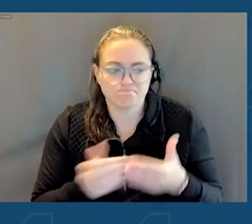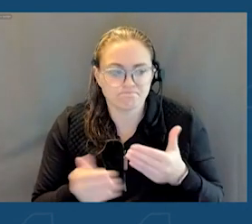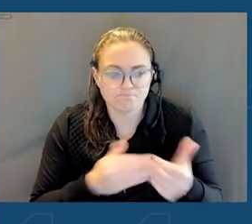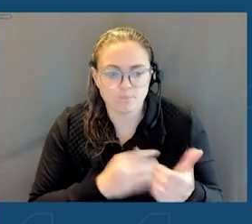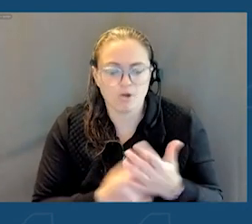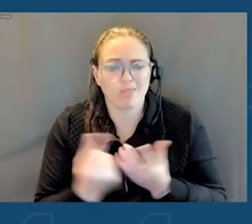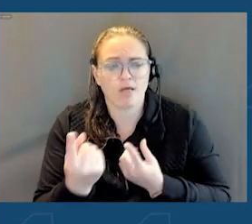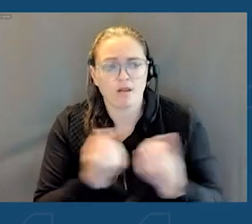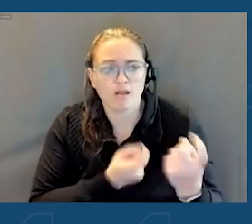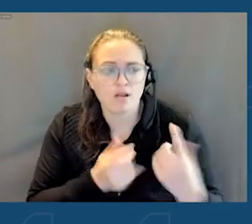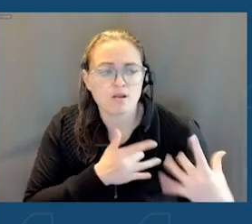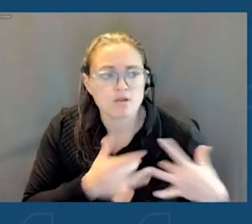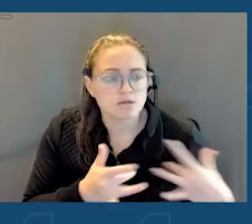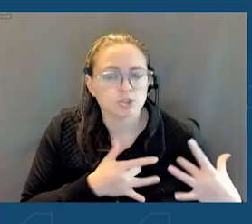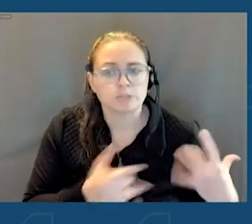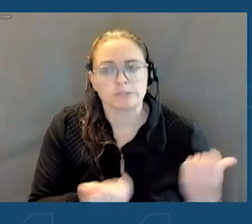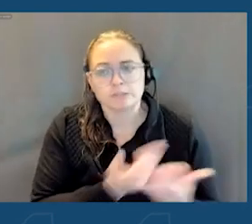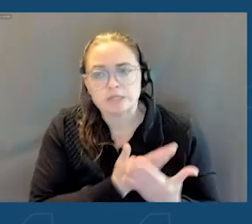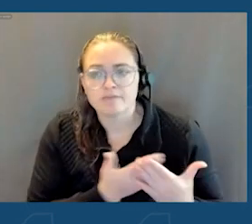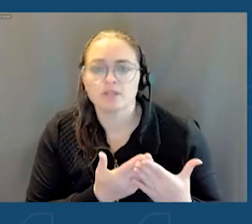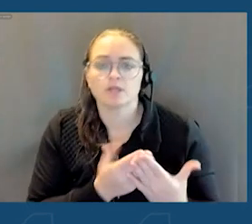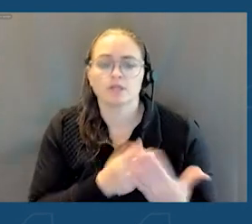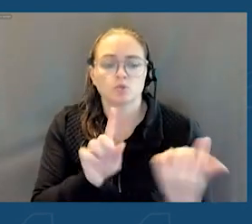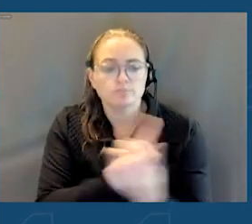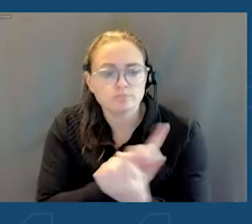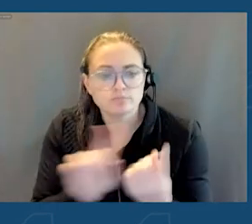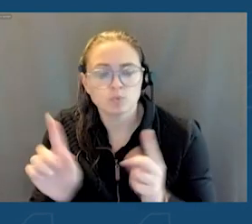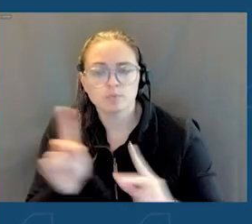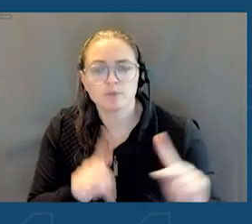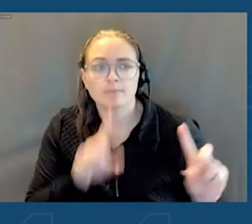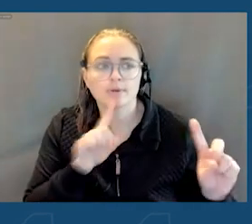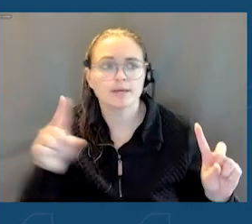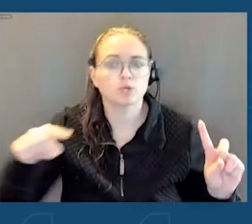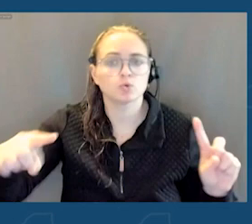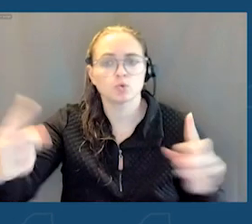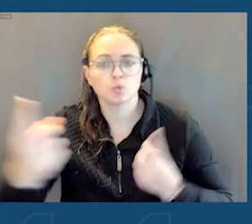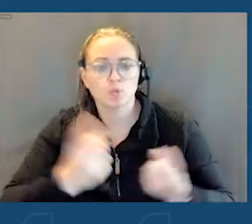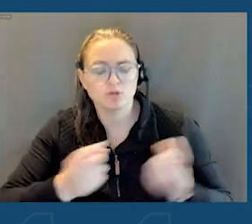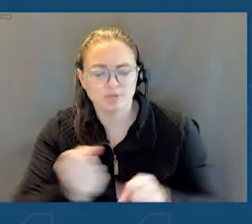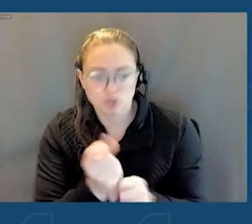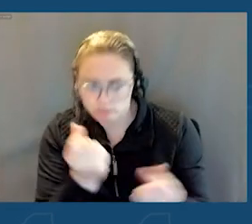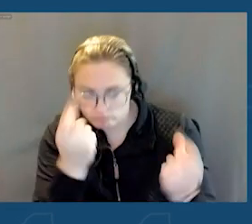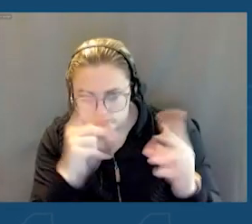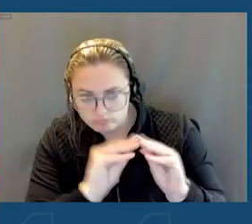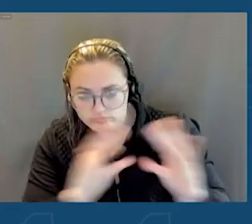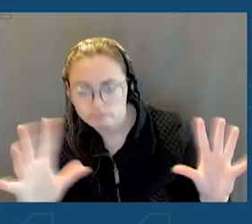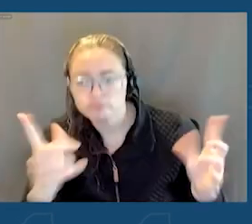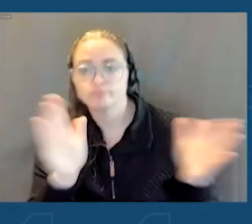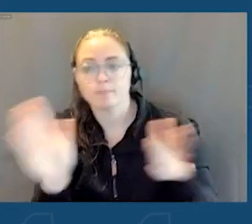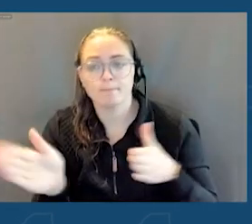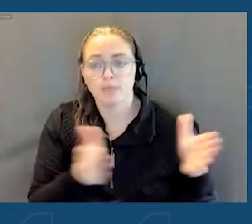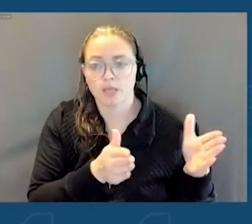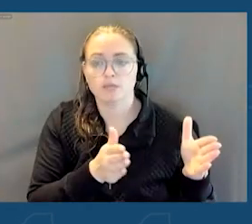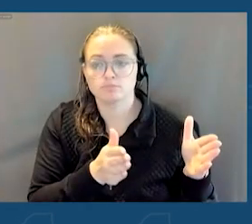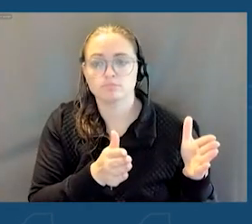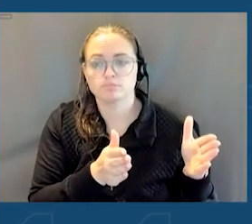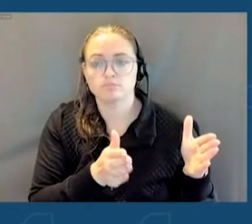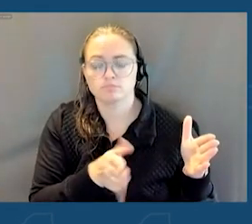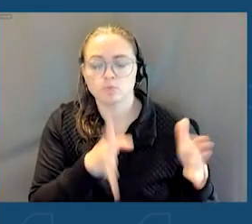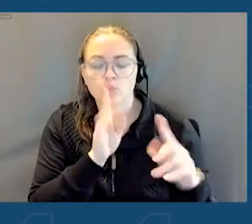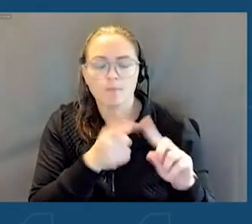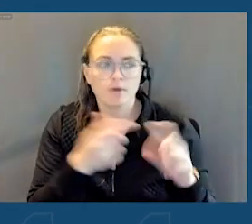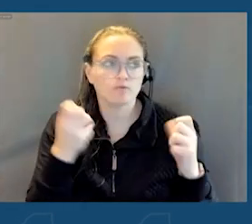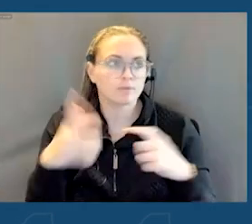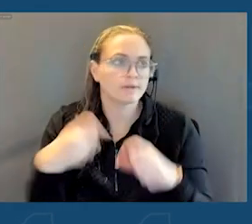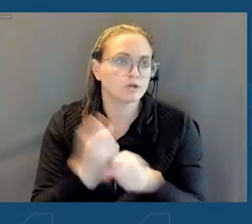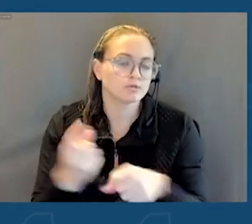all the concerns, continue to meet with people, answer them, and make sure they understand what we're going to do is something that we're going to be talked about for